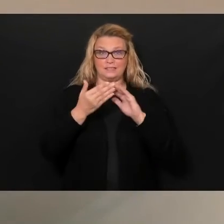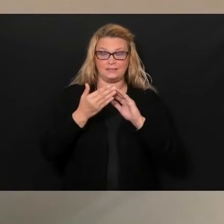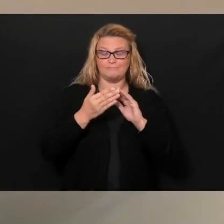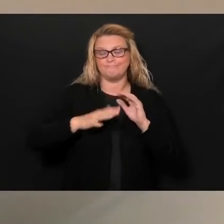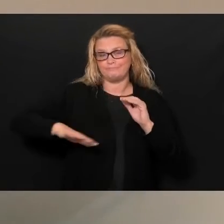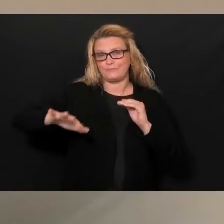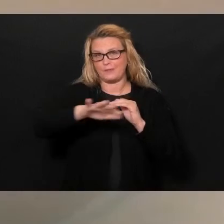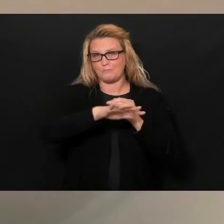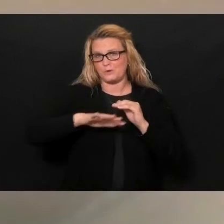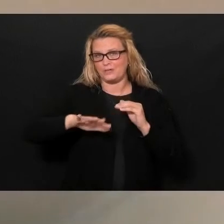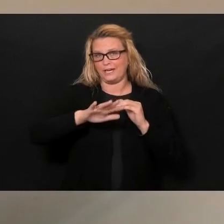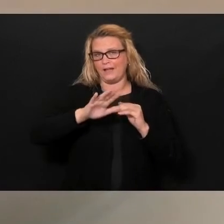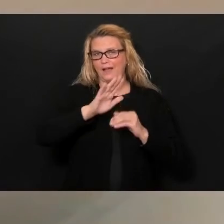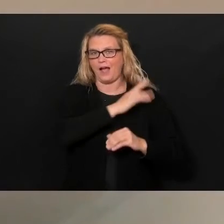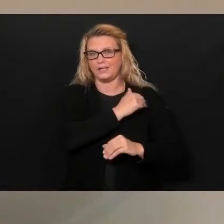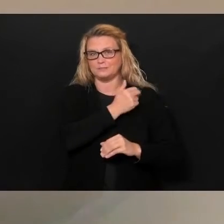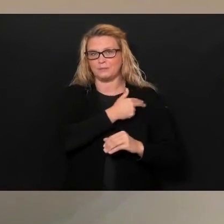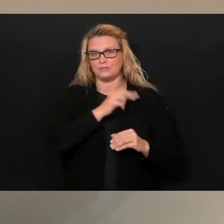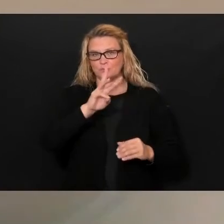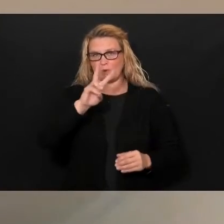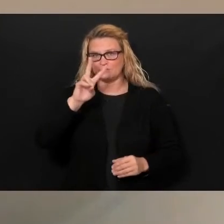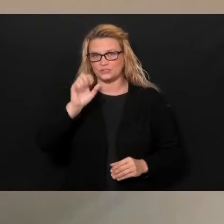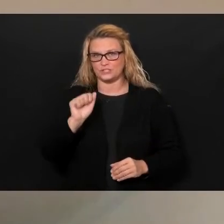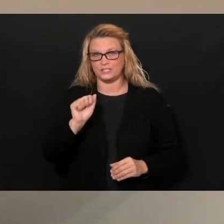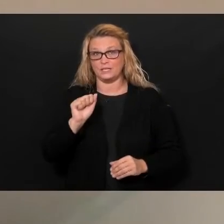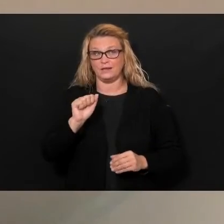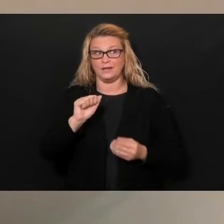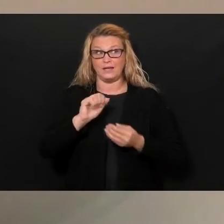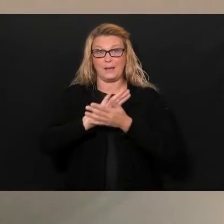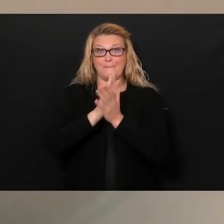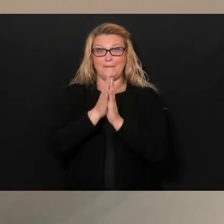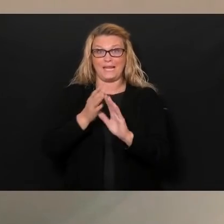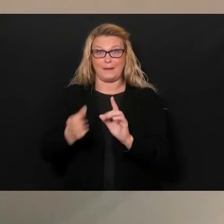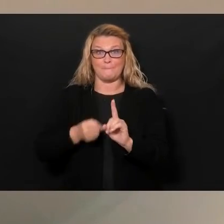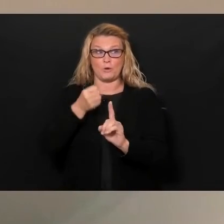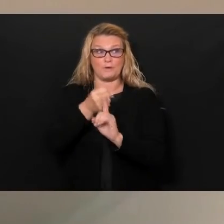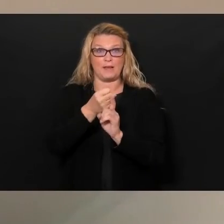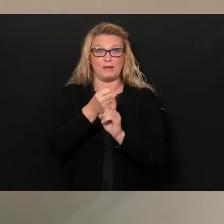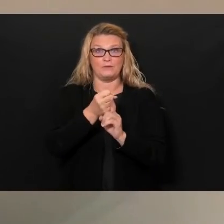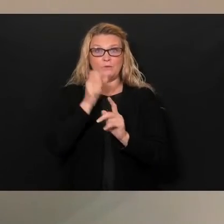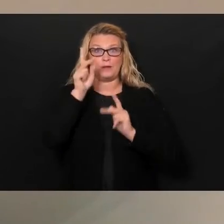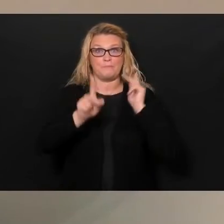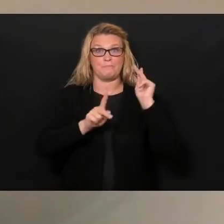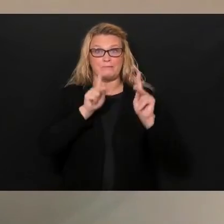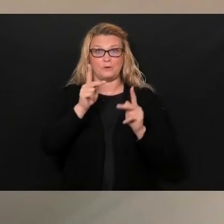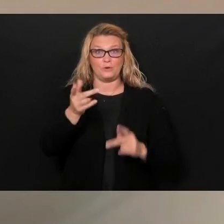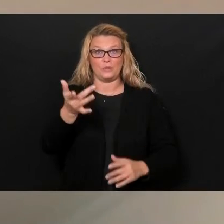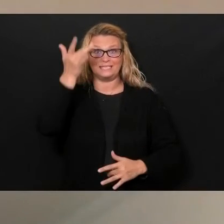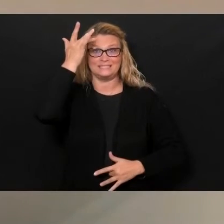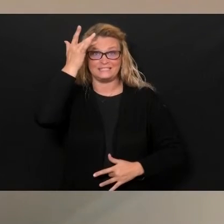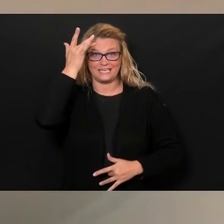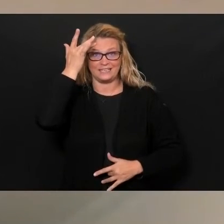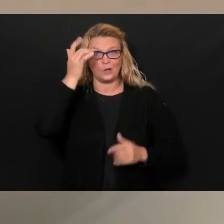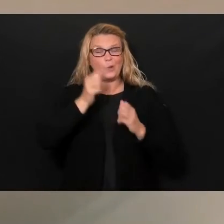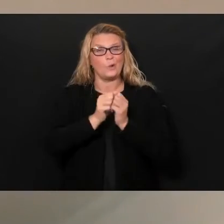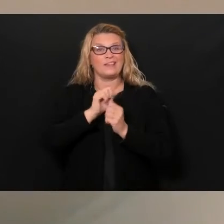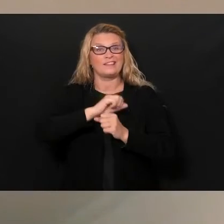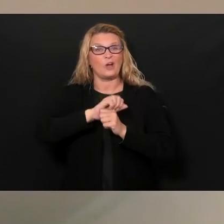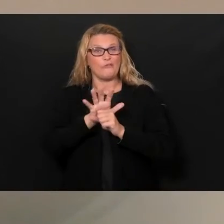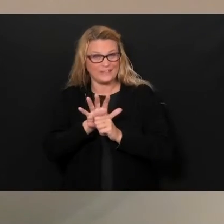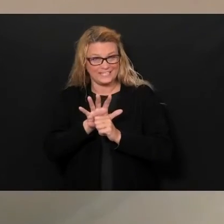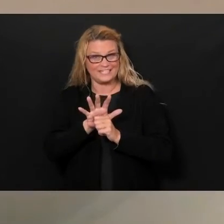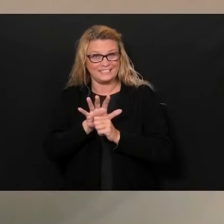get to be more sort of impacted by sicker and sicker people who may have COVID-19 who